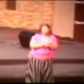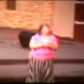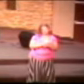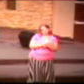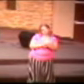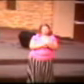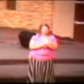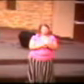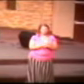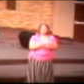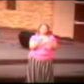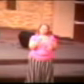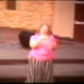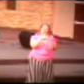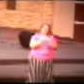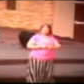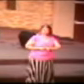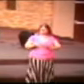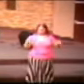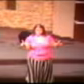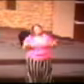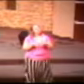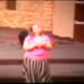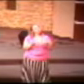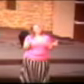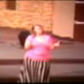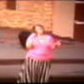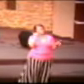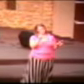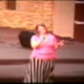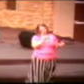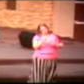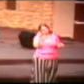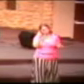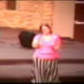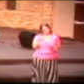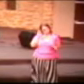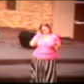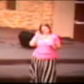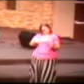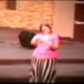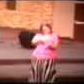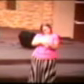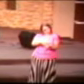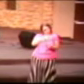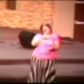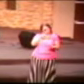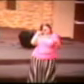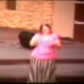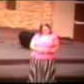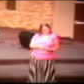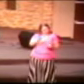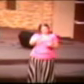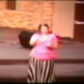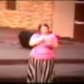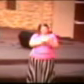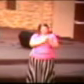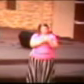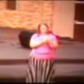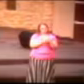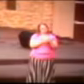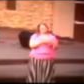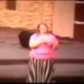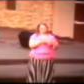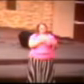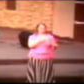We like to talk about other things, but if you really look at the core of who we ought to be, it's